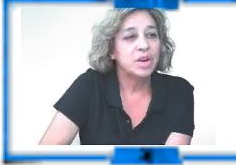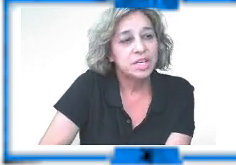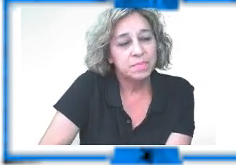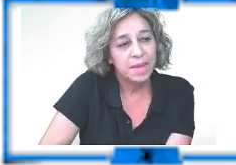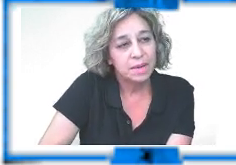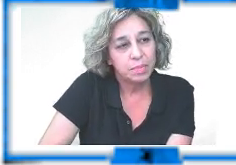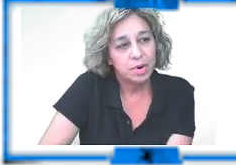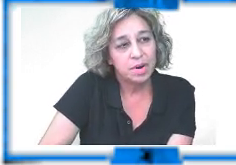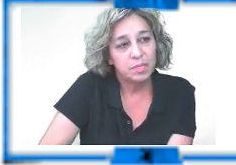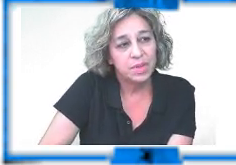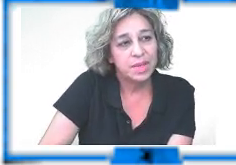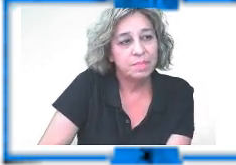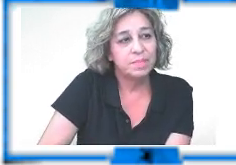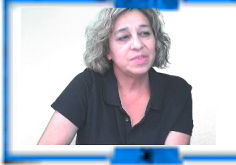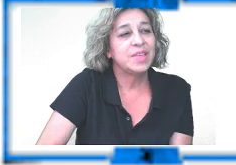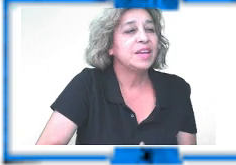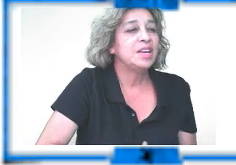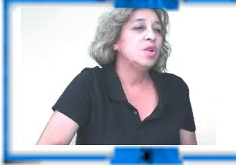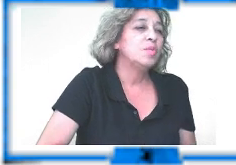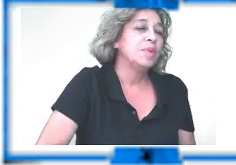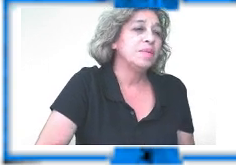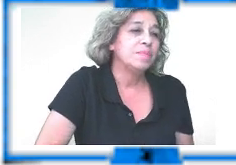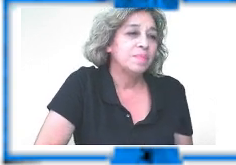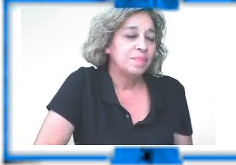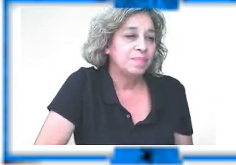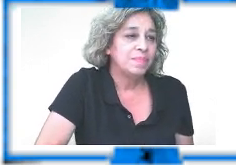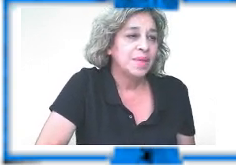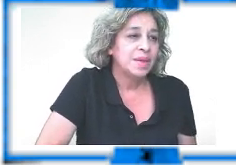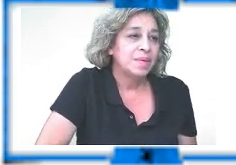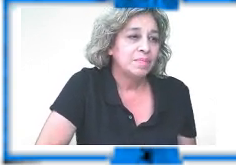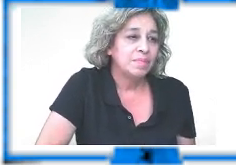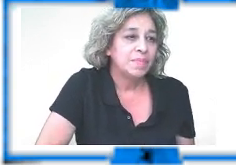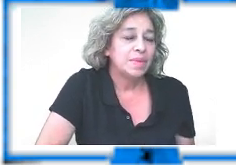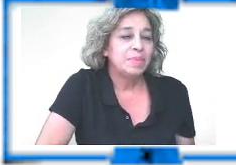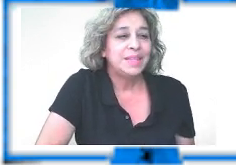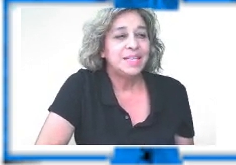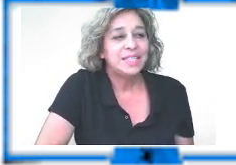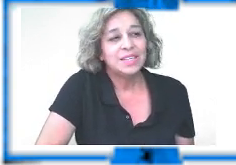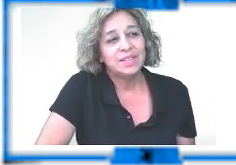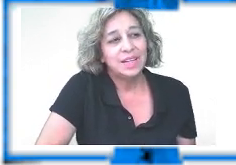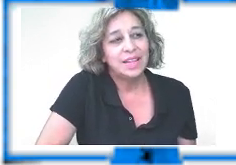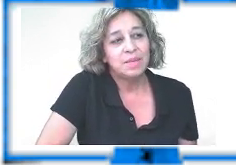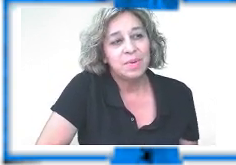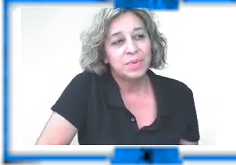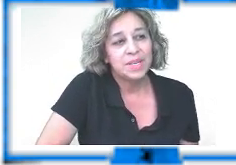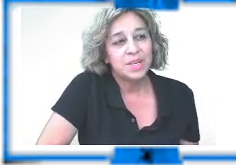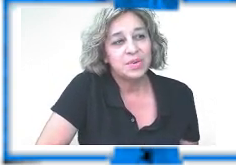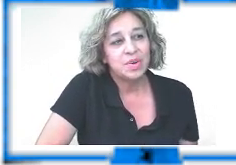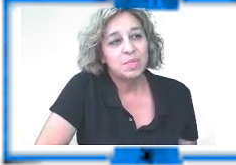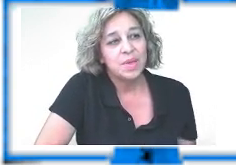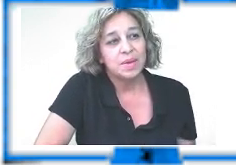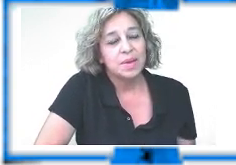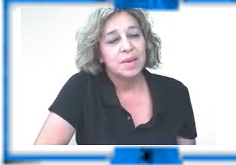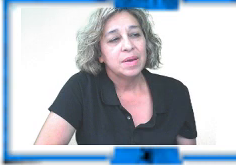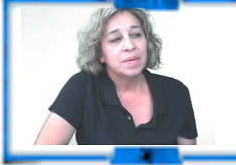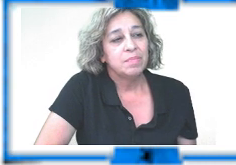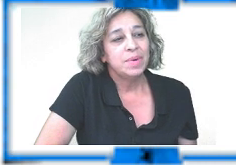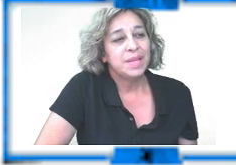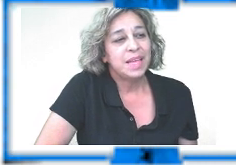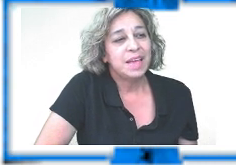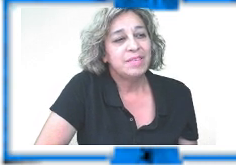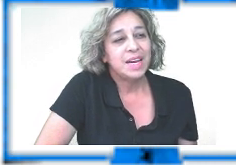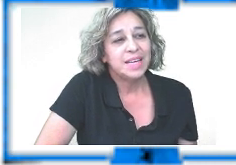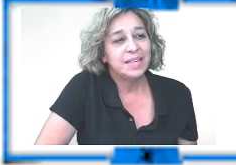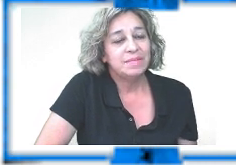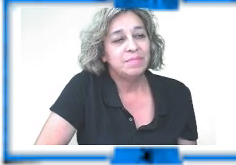I've tried to make a program with them so they can know me. But they still, a lot of people that don't know me, but